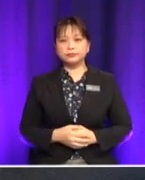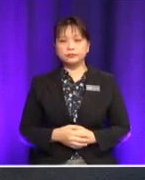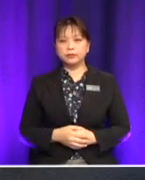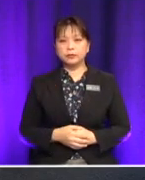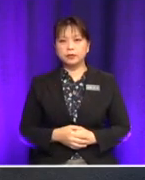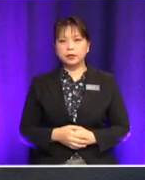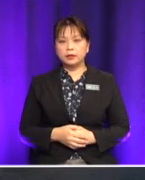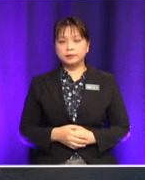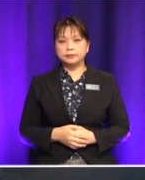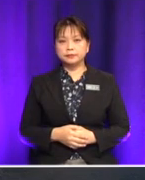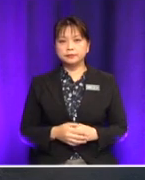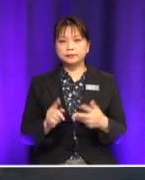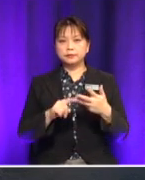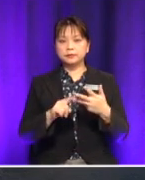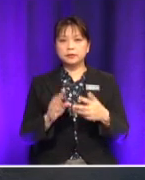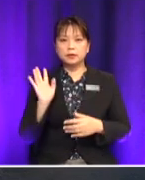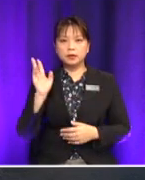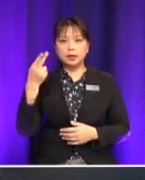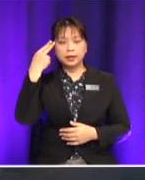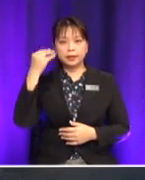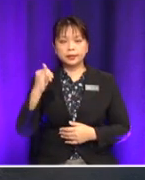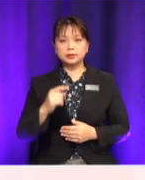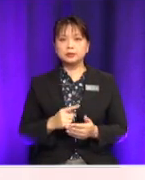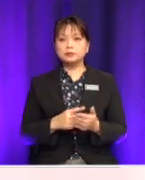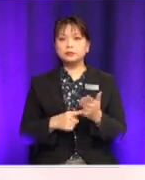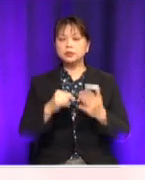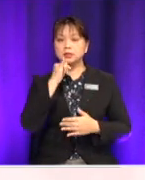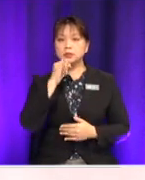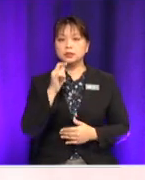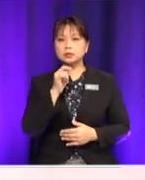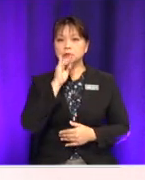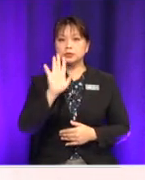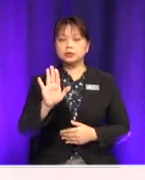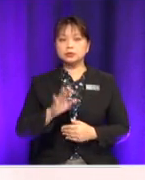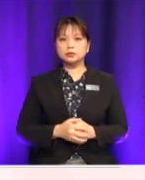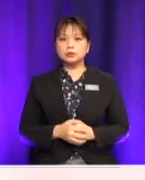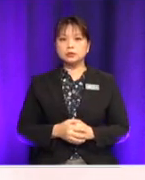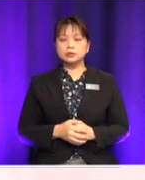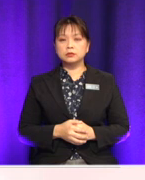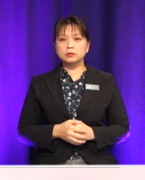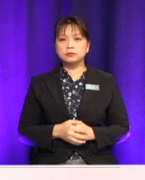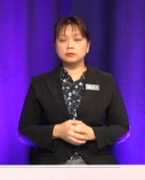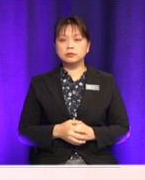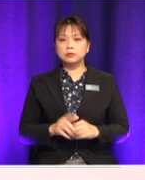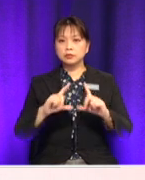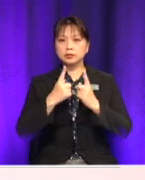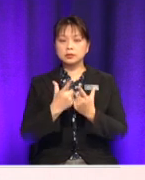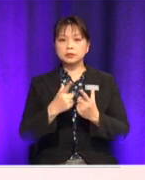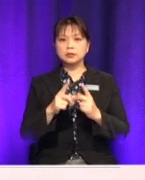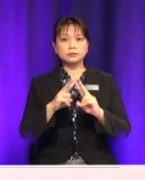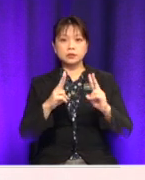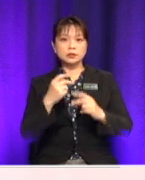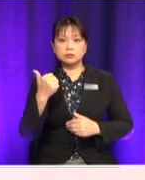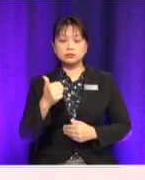Four. Hi, Claire. How was your science lesson? It was pretty interesting, actually. You're kidding. I know, it's hard